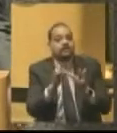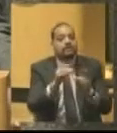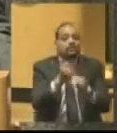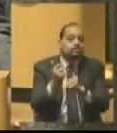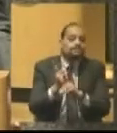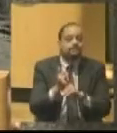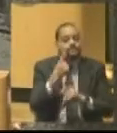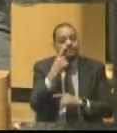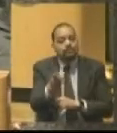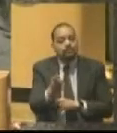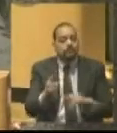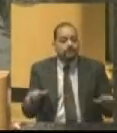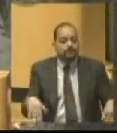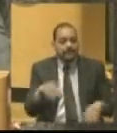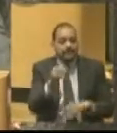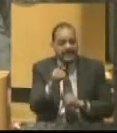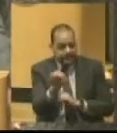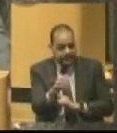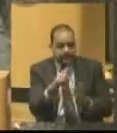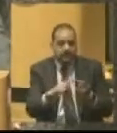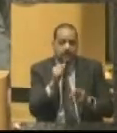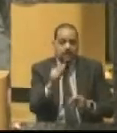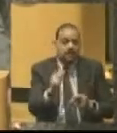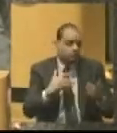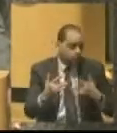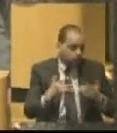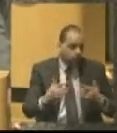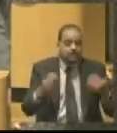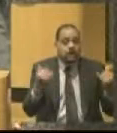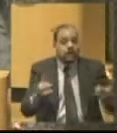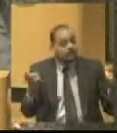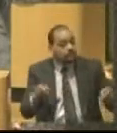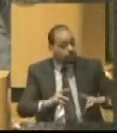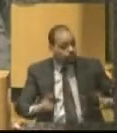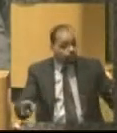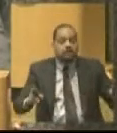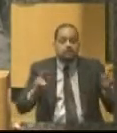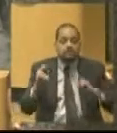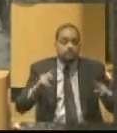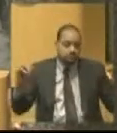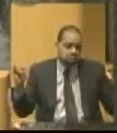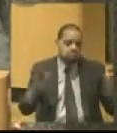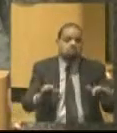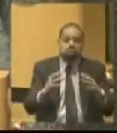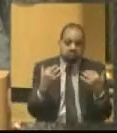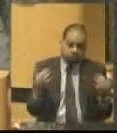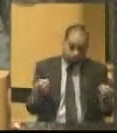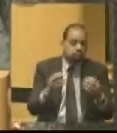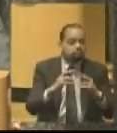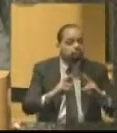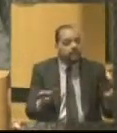and unconcerned, now at last so scorched and kindled that they came forward. When the war began, Emerson